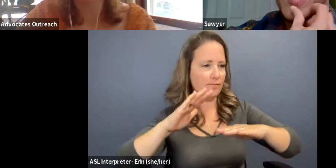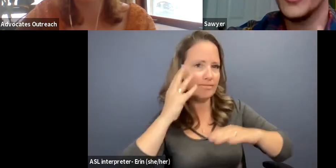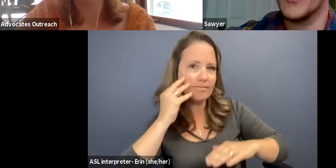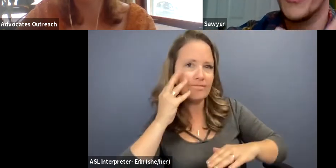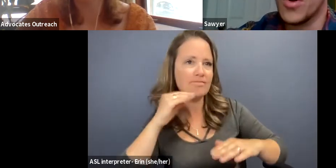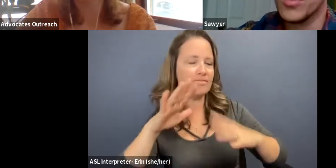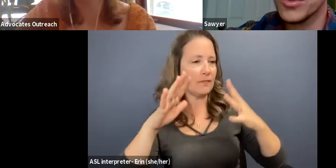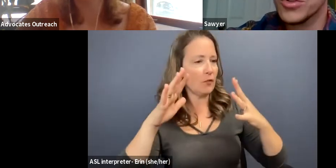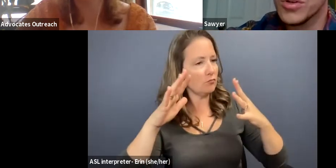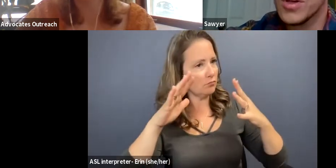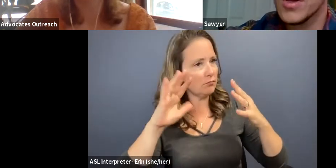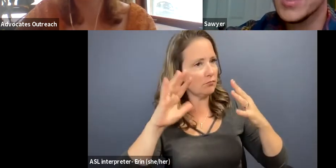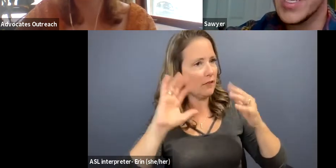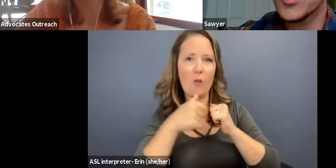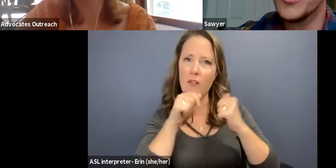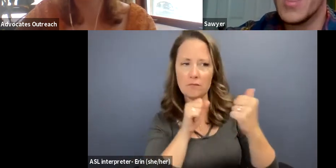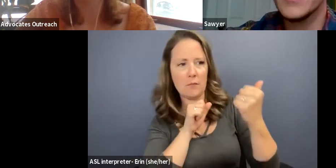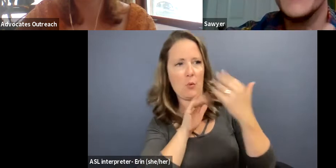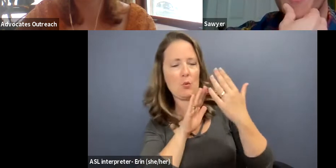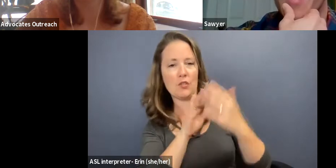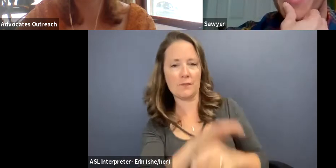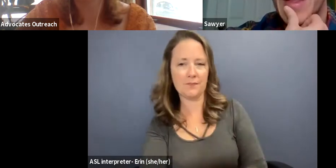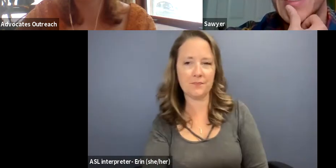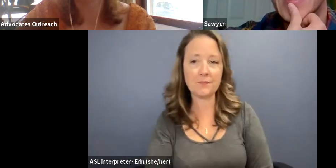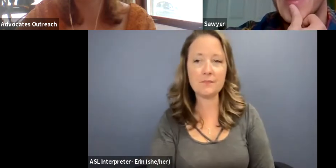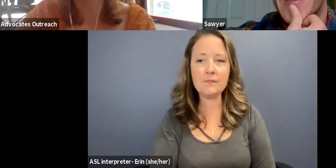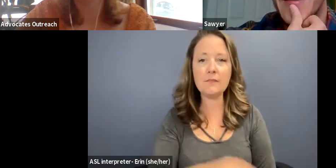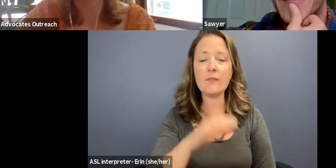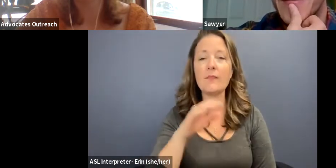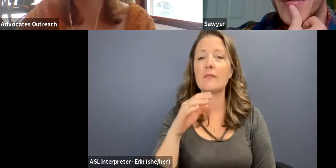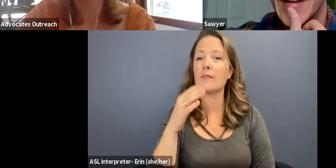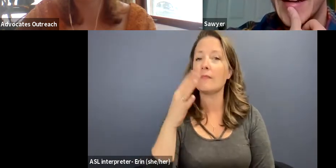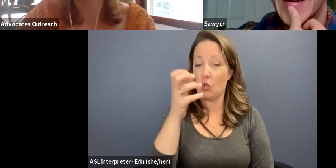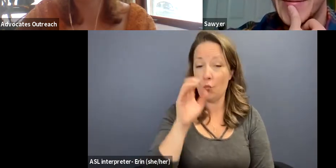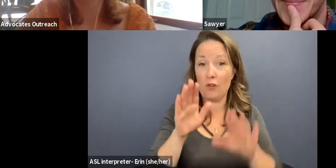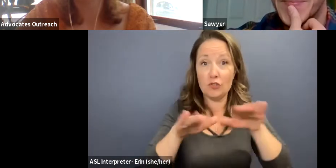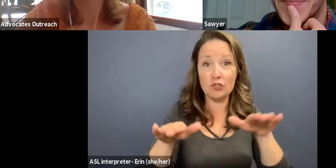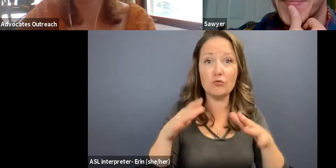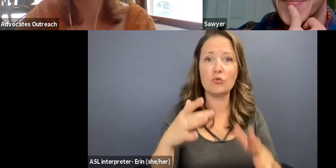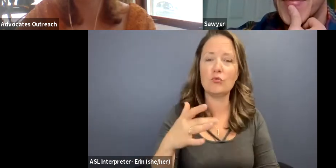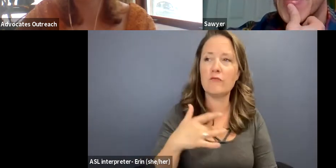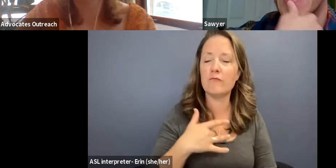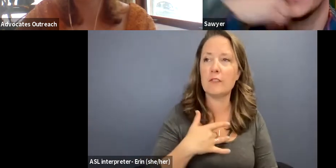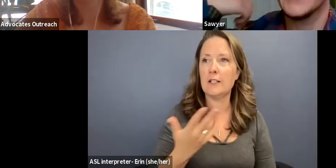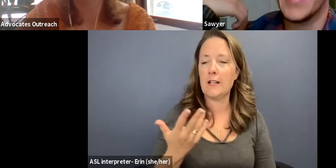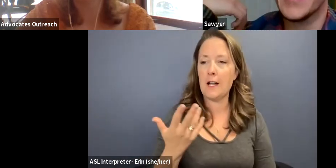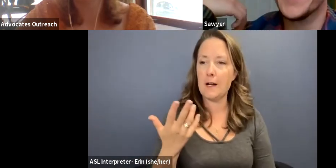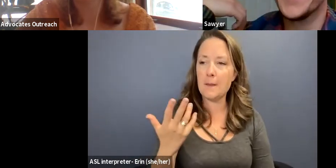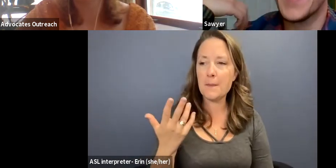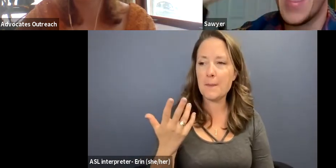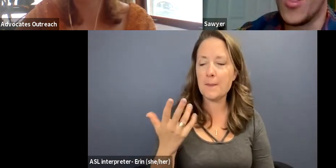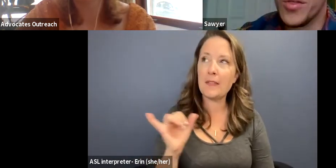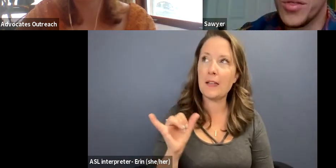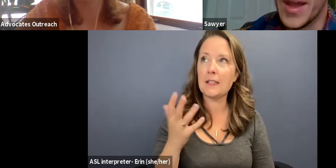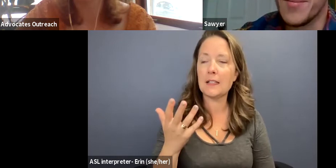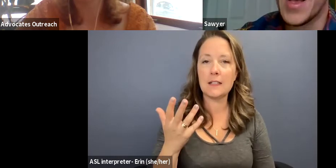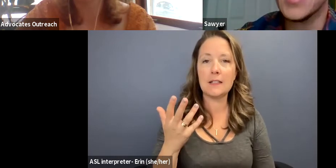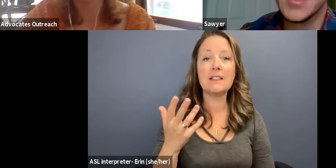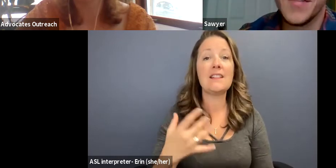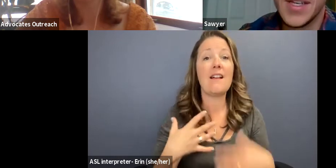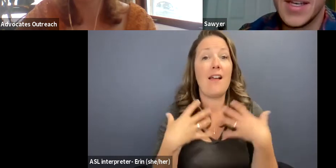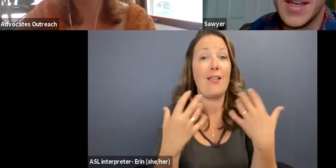relationships. Yeah, yeah, all of these things. Um, and that's why like I'm so happy